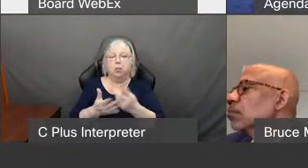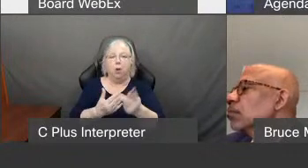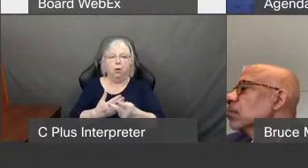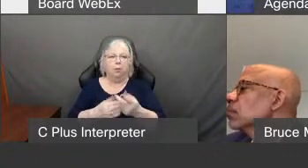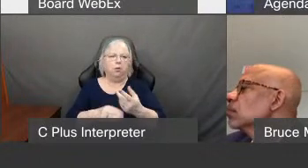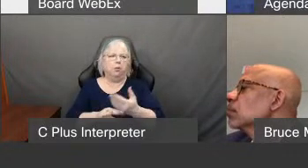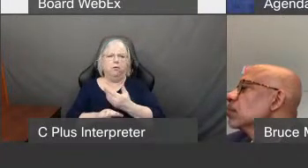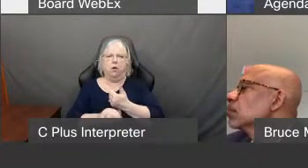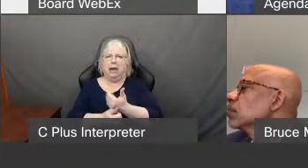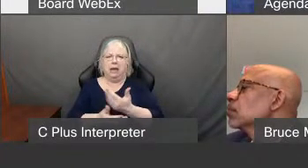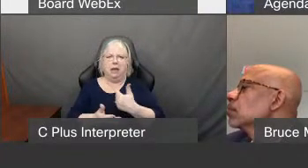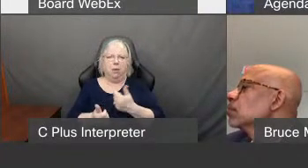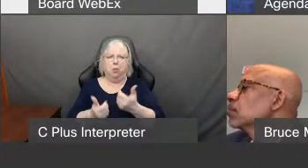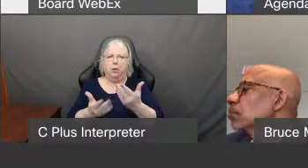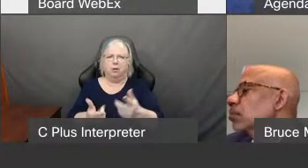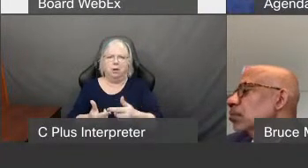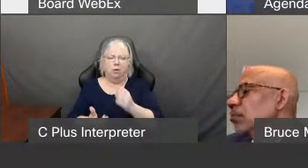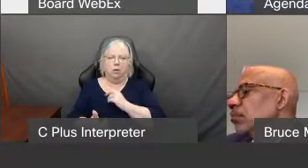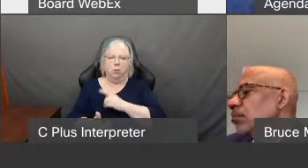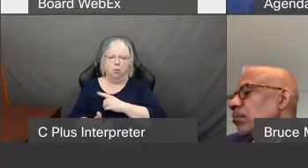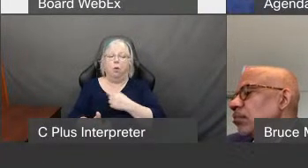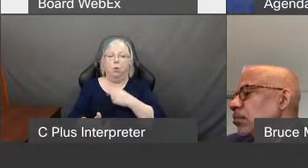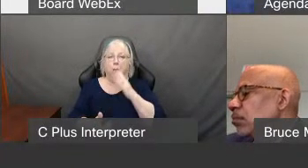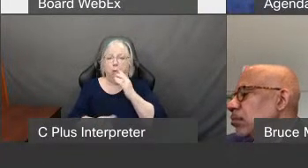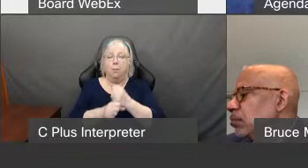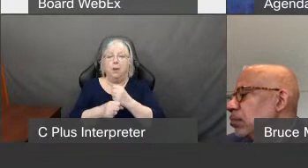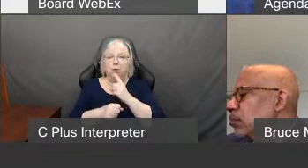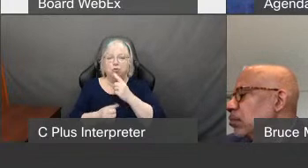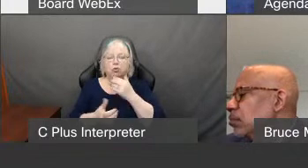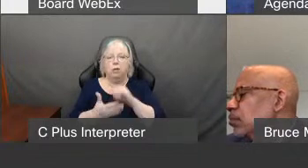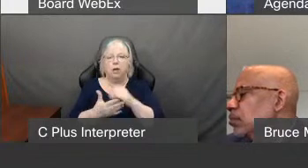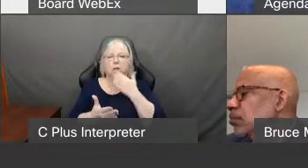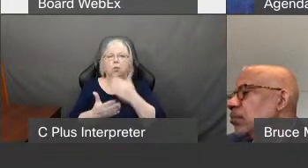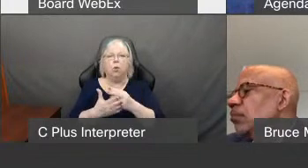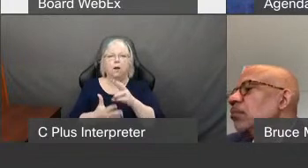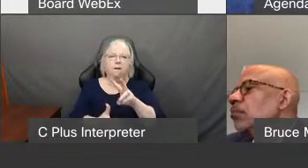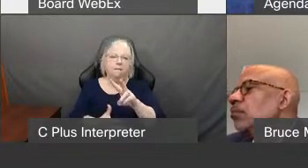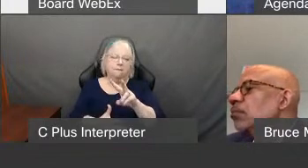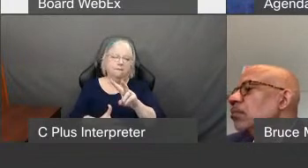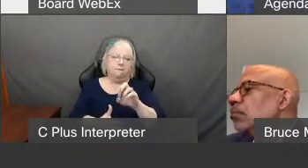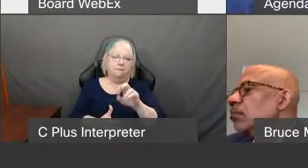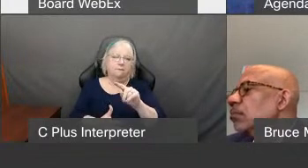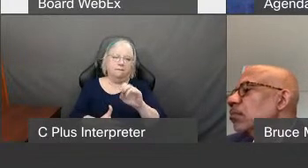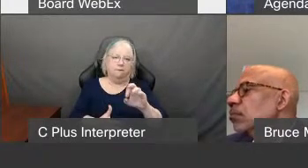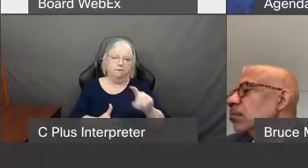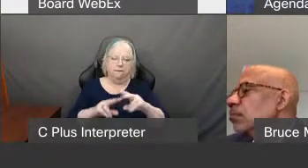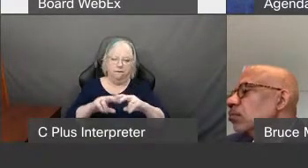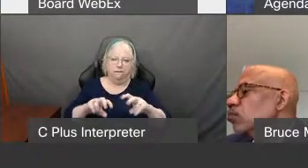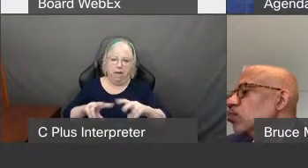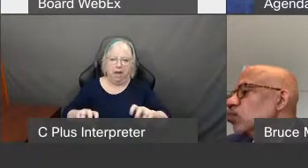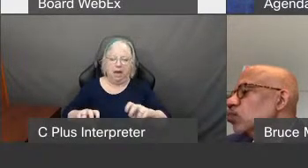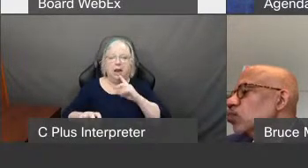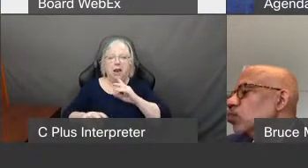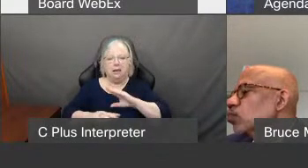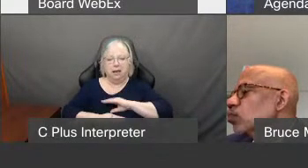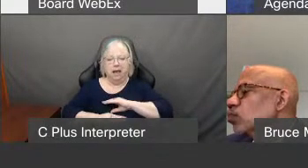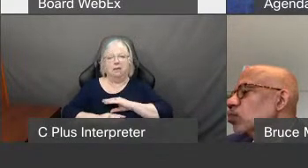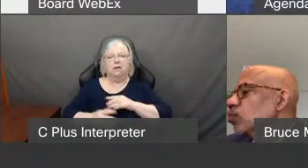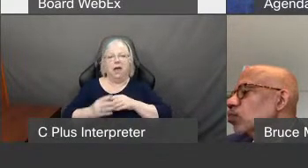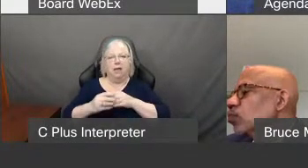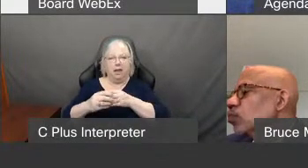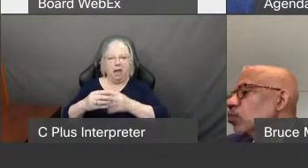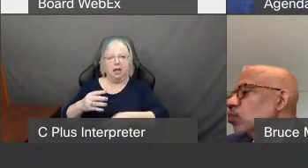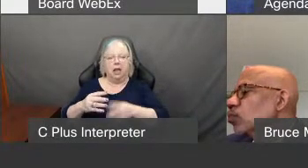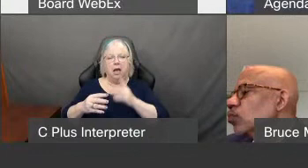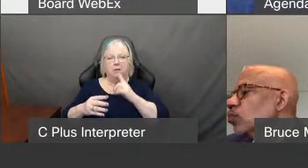to the board, we'll make certain that it's well vetted and meets the guidelines of the American Rescue Plan. The last thing